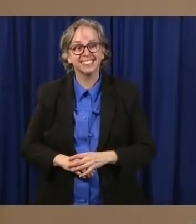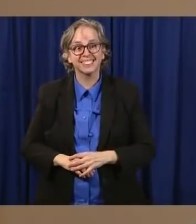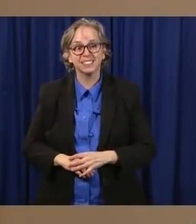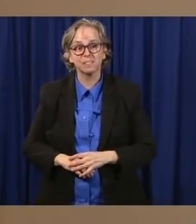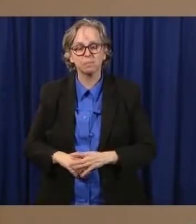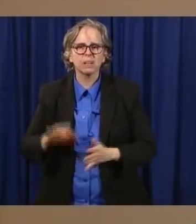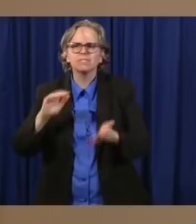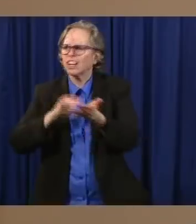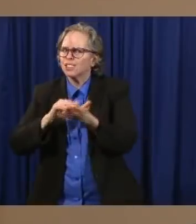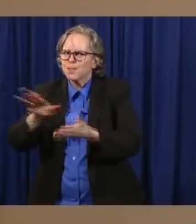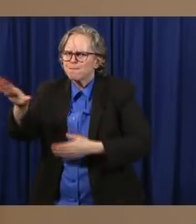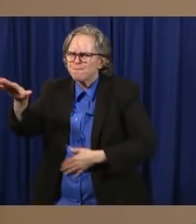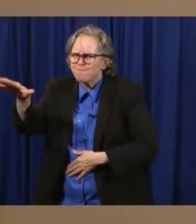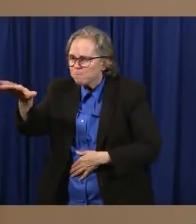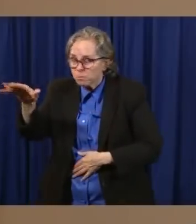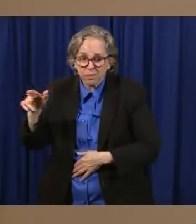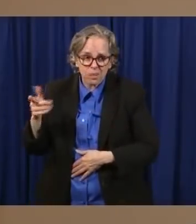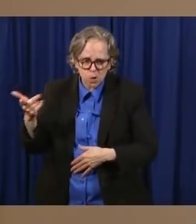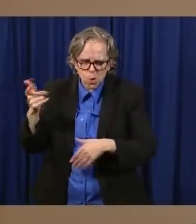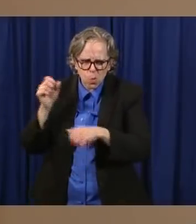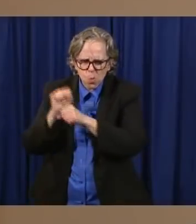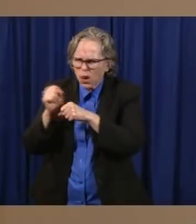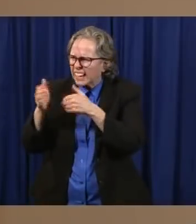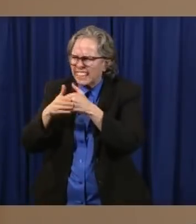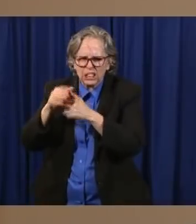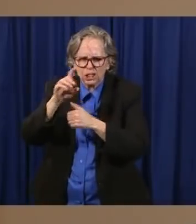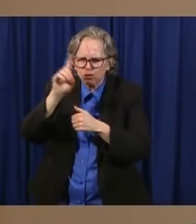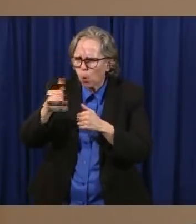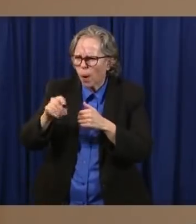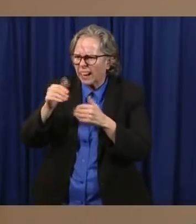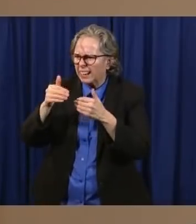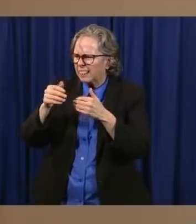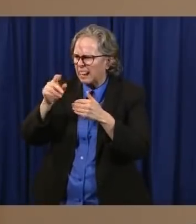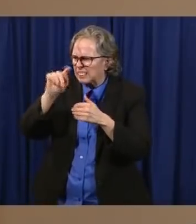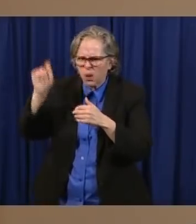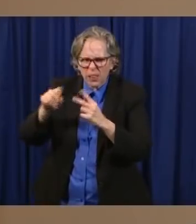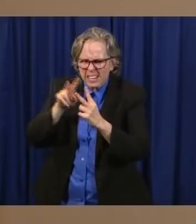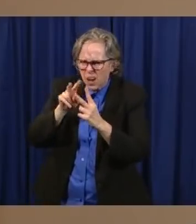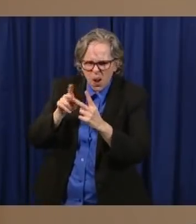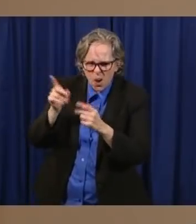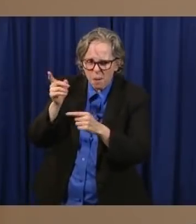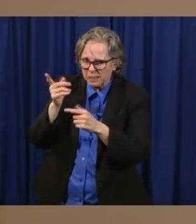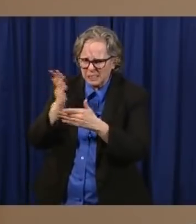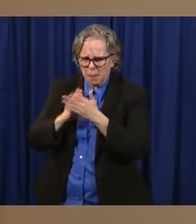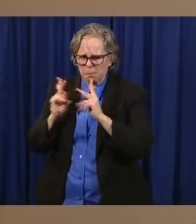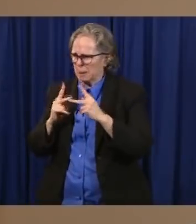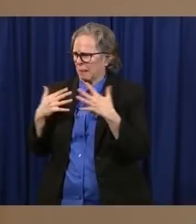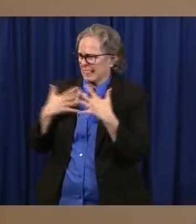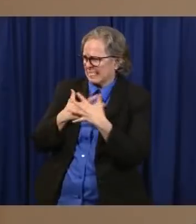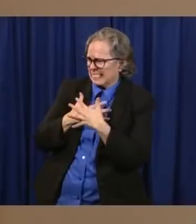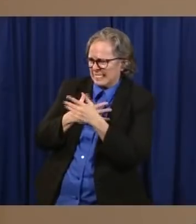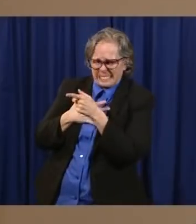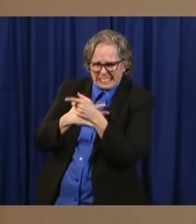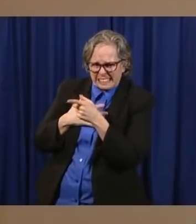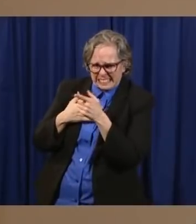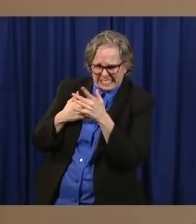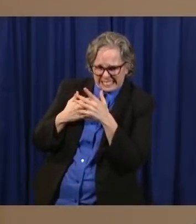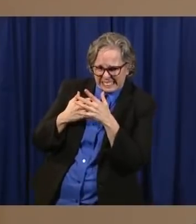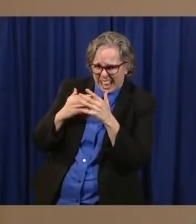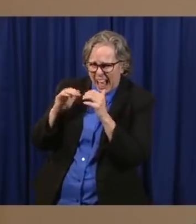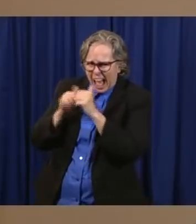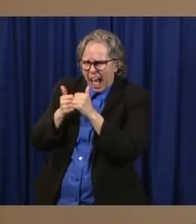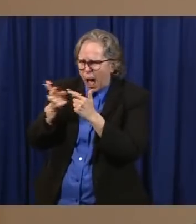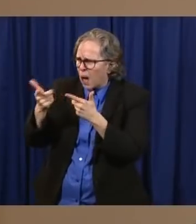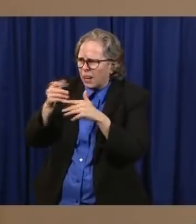near Detroit area in Toledo. Some people are wondering about how they best access health